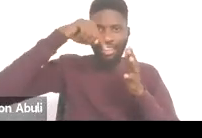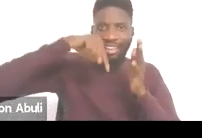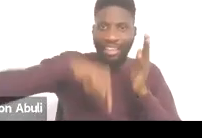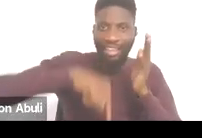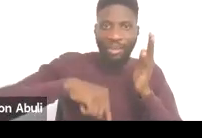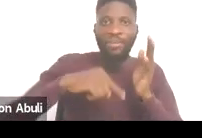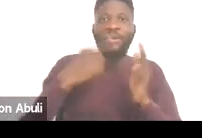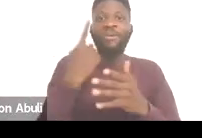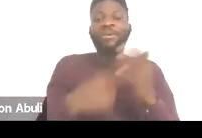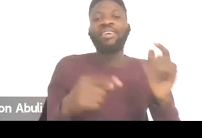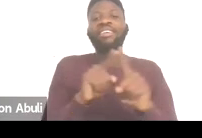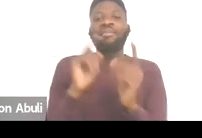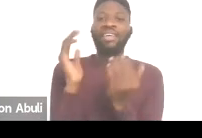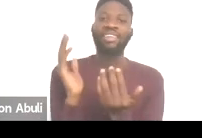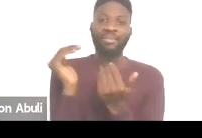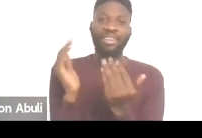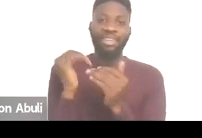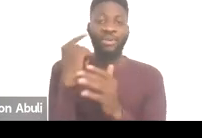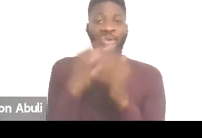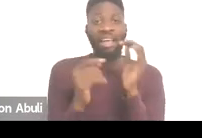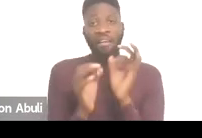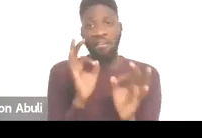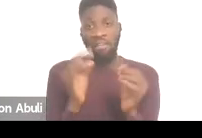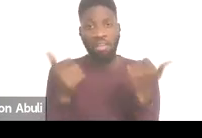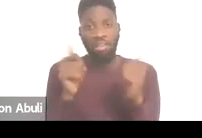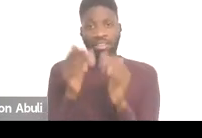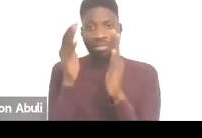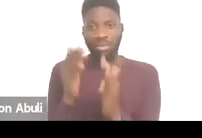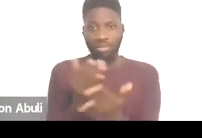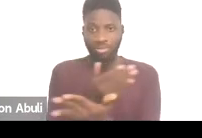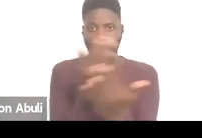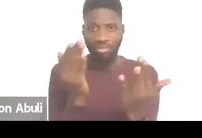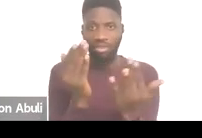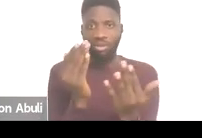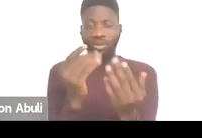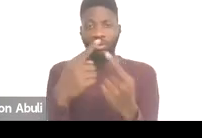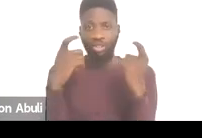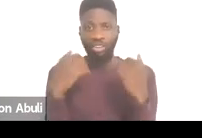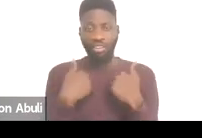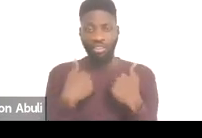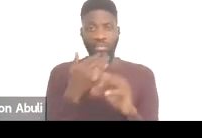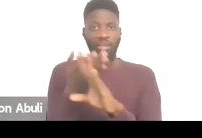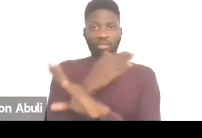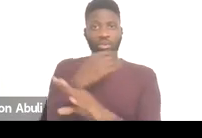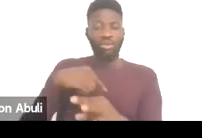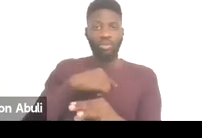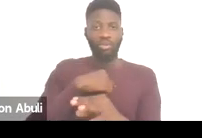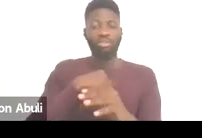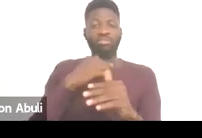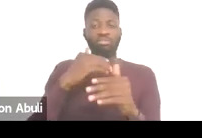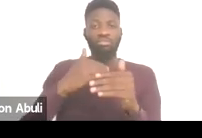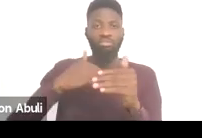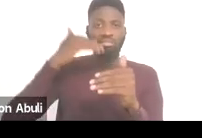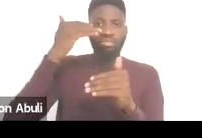expecting. So far, maybe if anyone has a question before we go to the first component of the